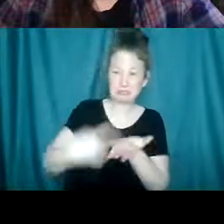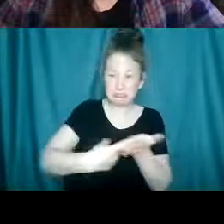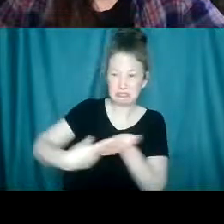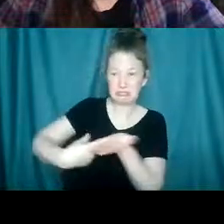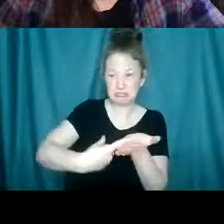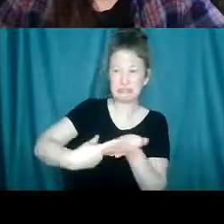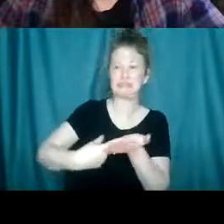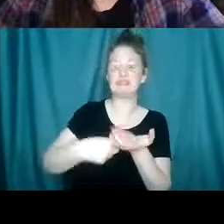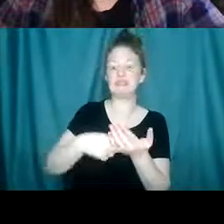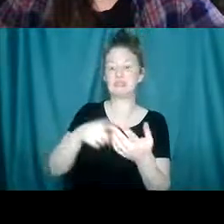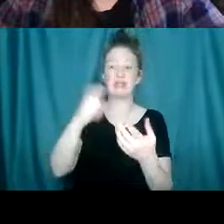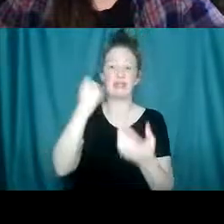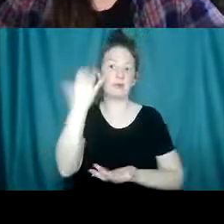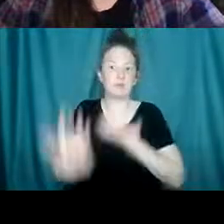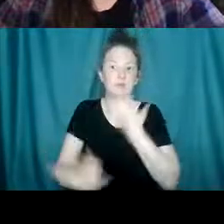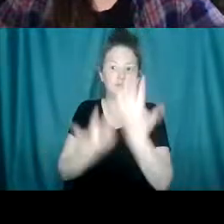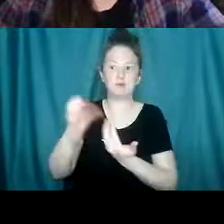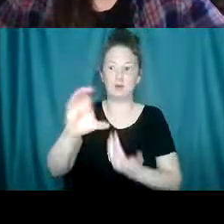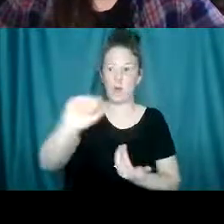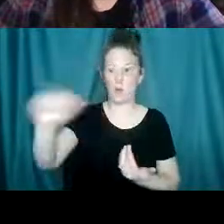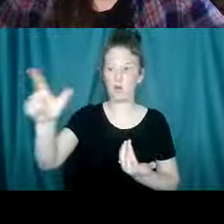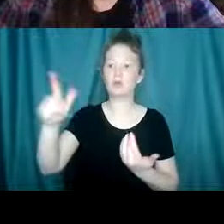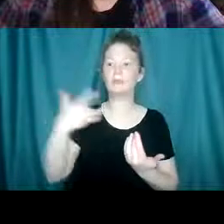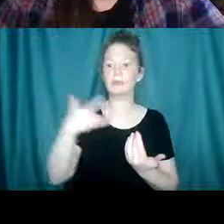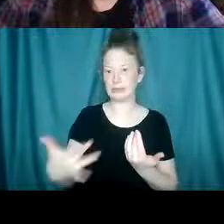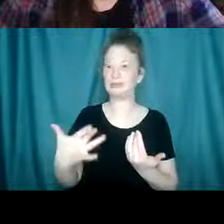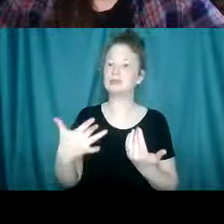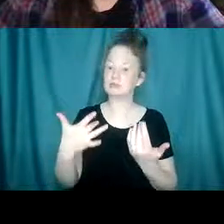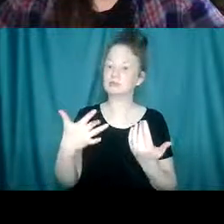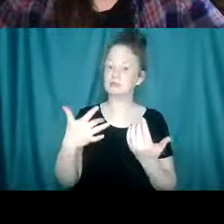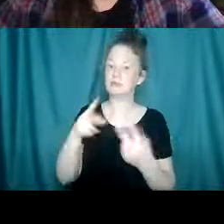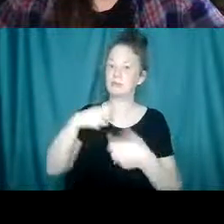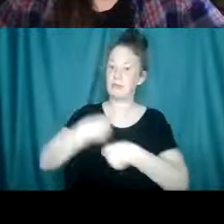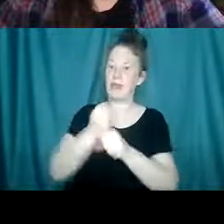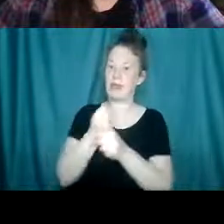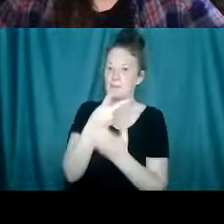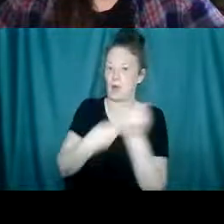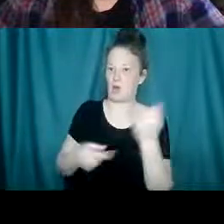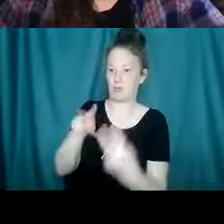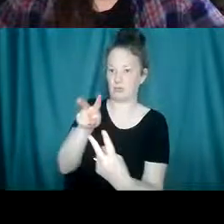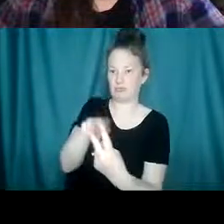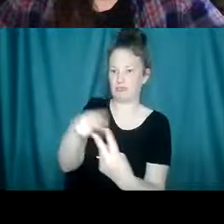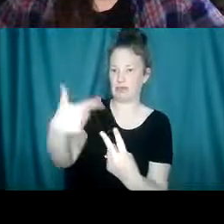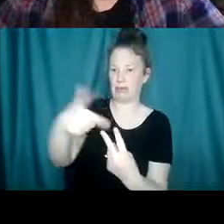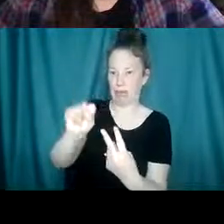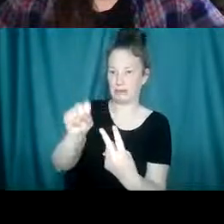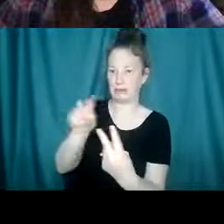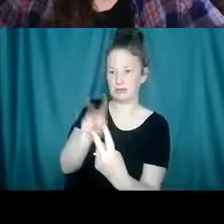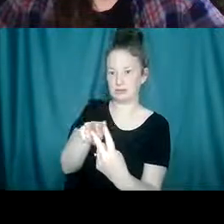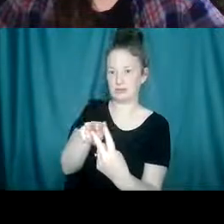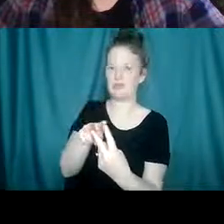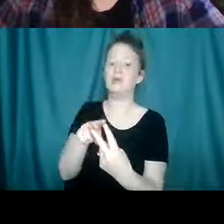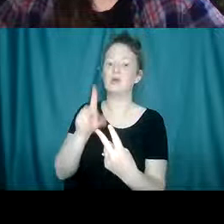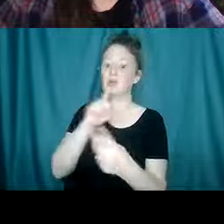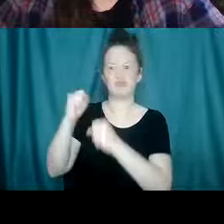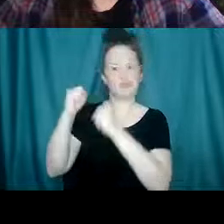dioxide if you're burning coal. So that makes this injecting fluid really, really acidic,